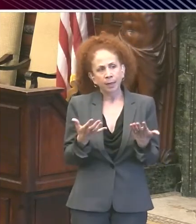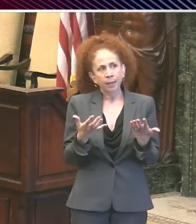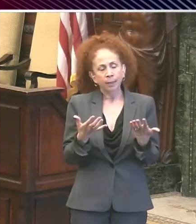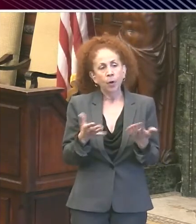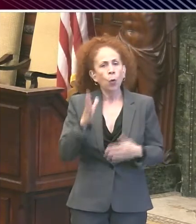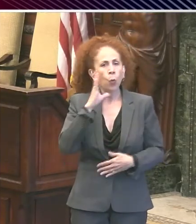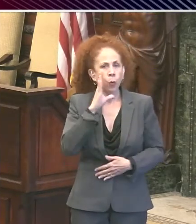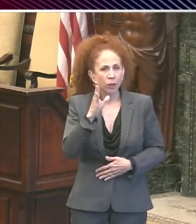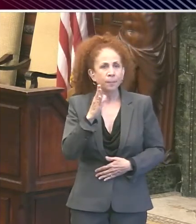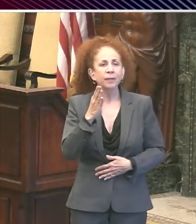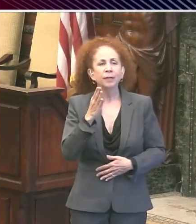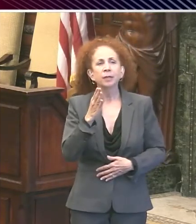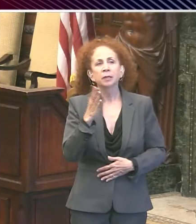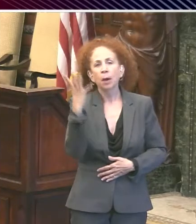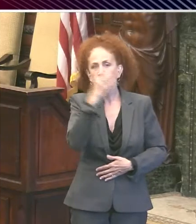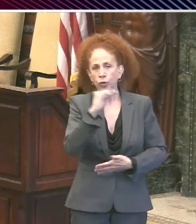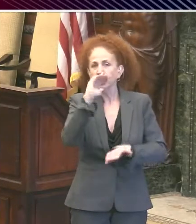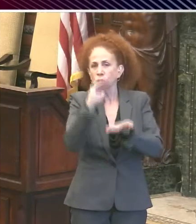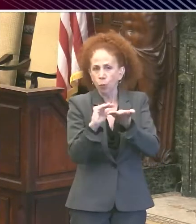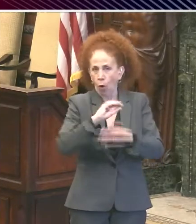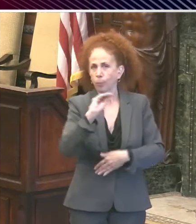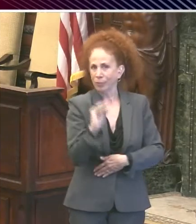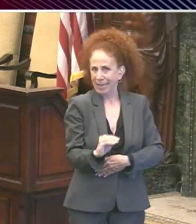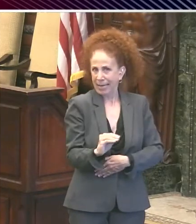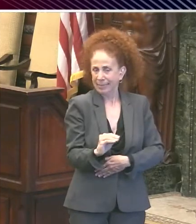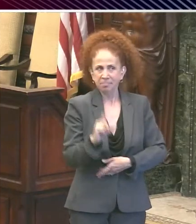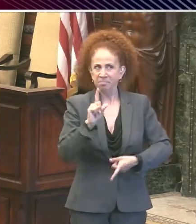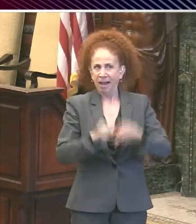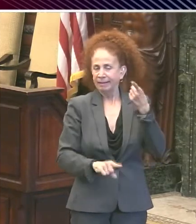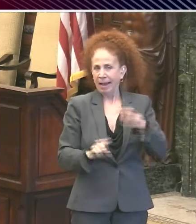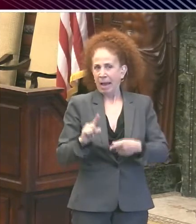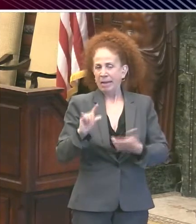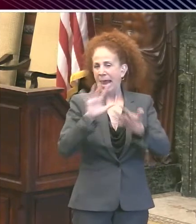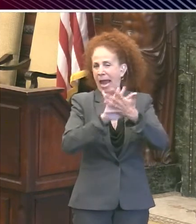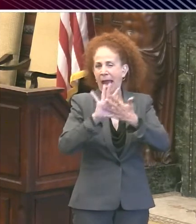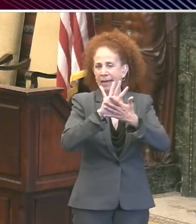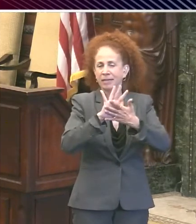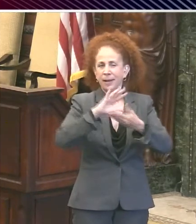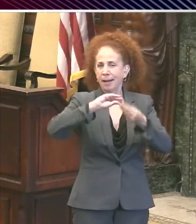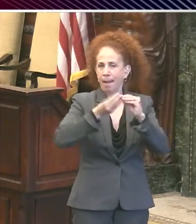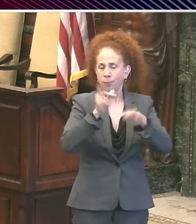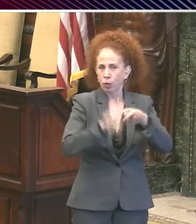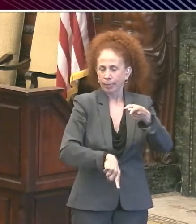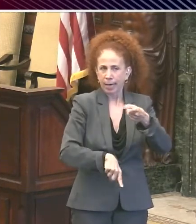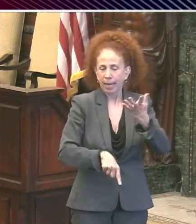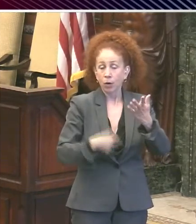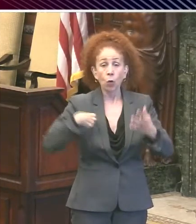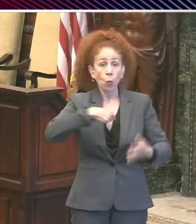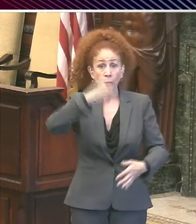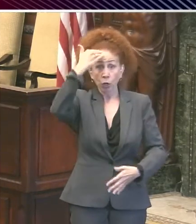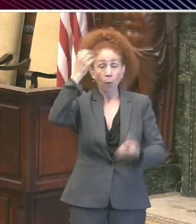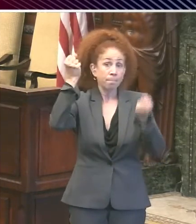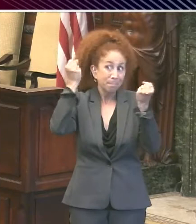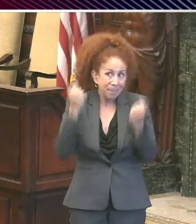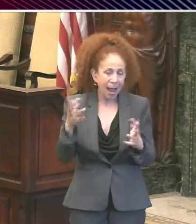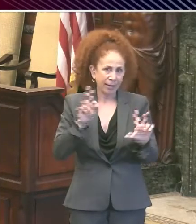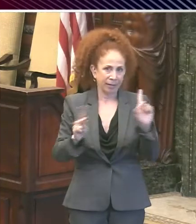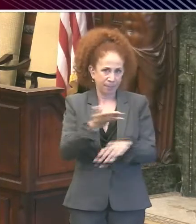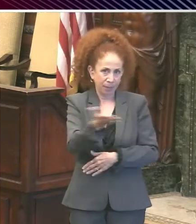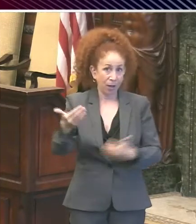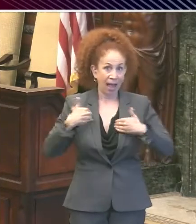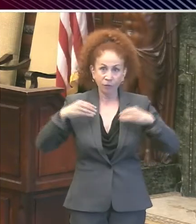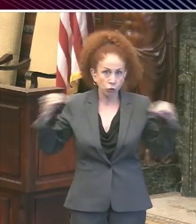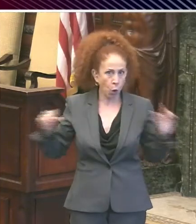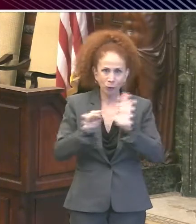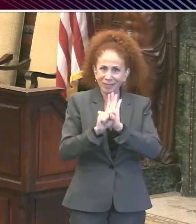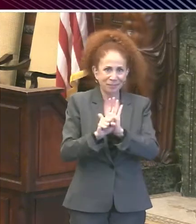It's going to be a relatively small percentage. I don't know that I could estimate, give you a number. We know that many people have no